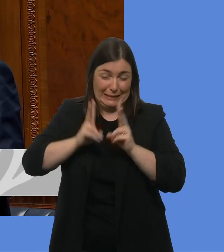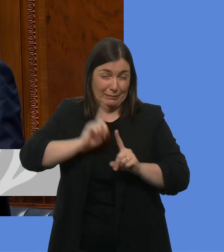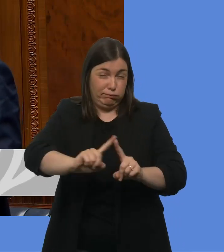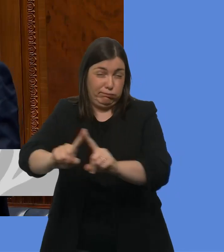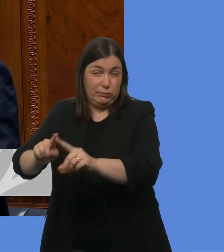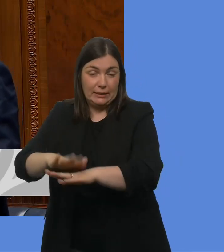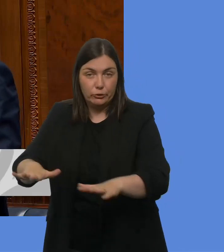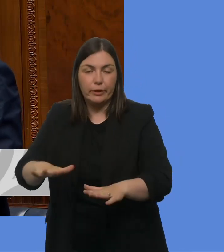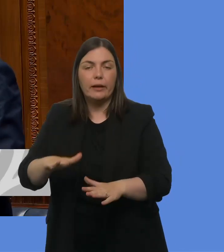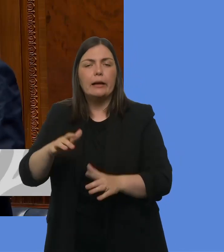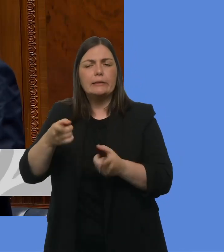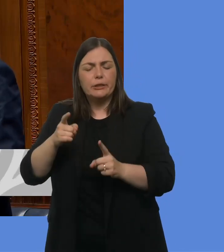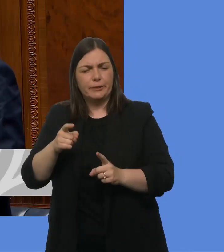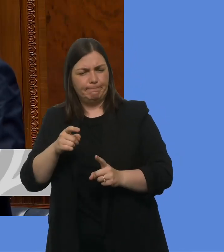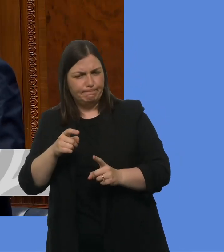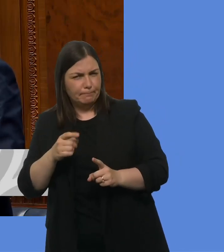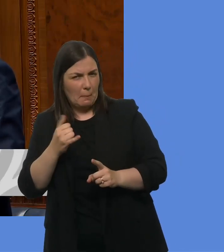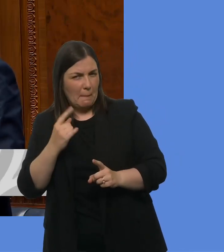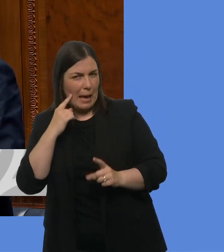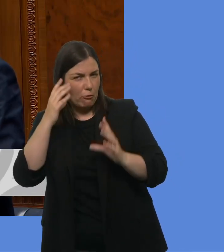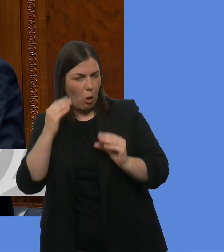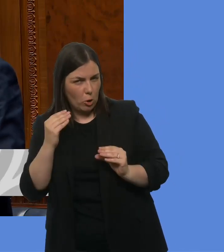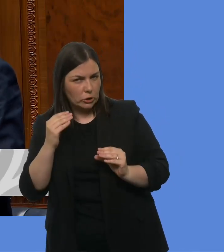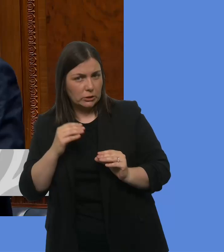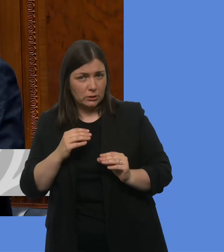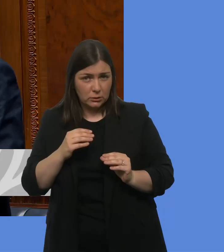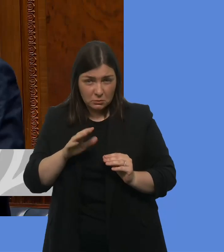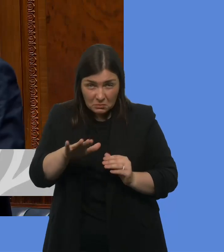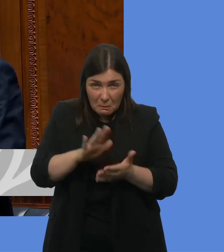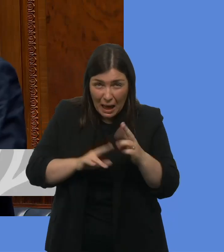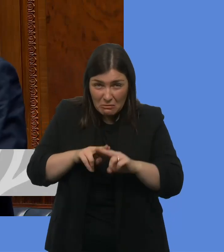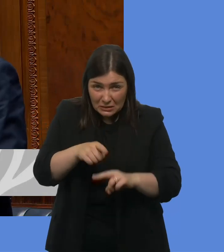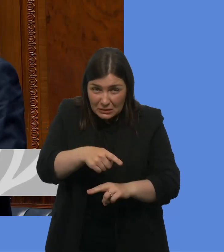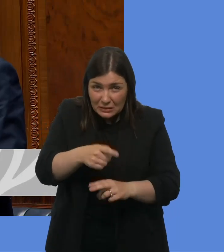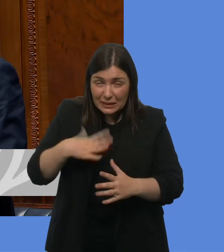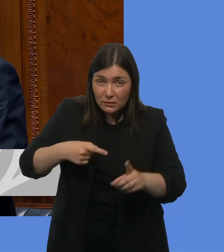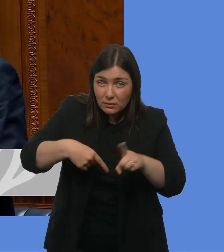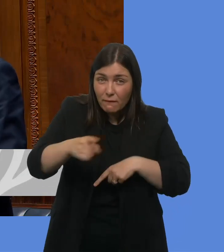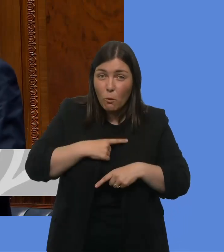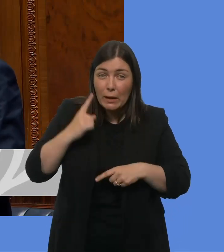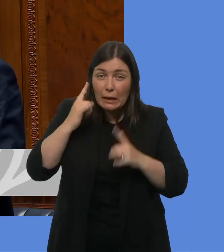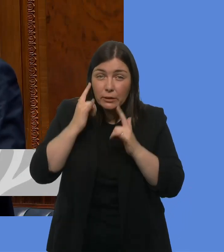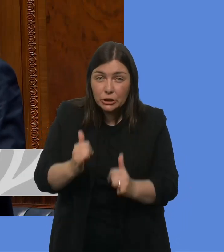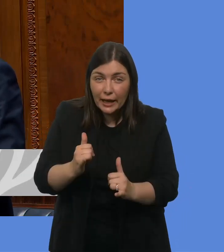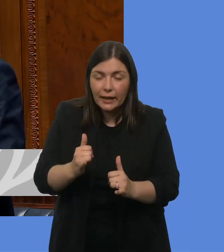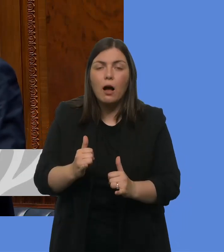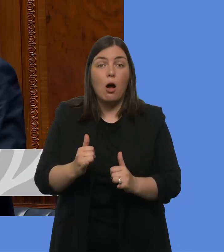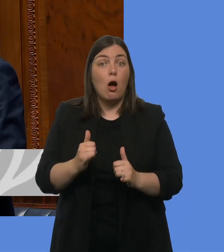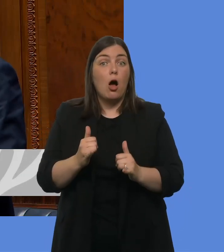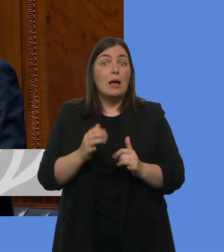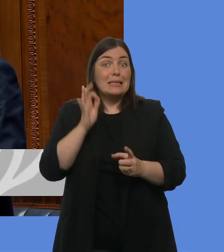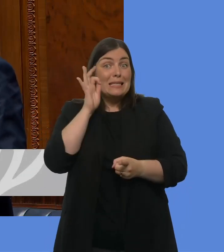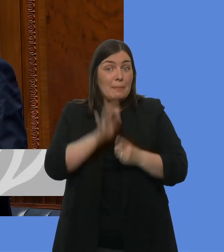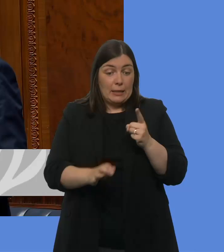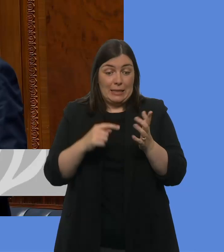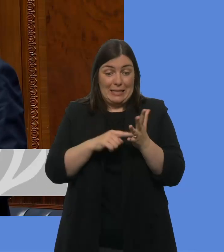getting the child's hearing checked. So while there have been contributions today which have focused on the role of specialist teachers for deaf